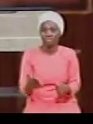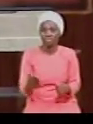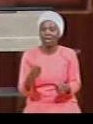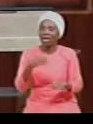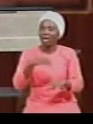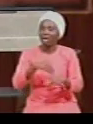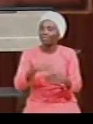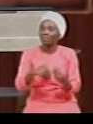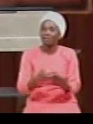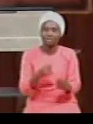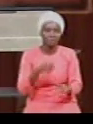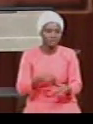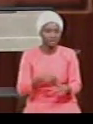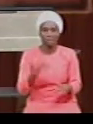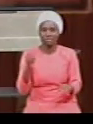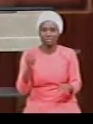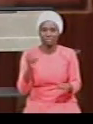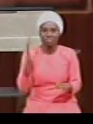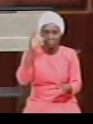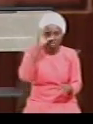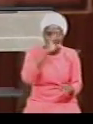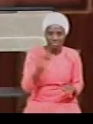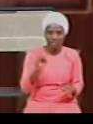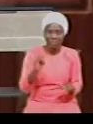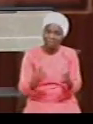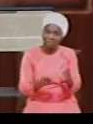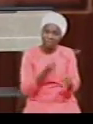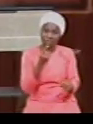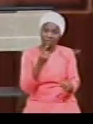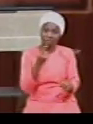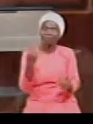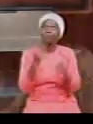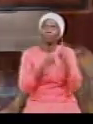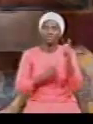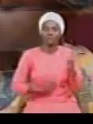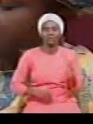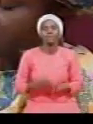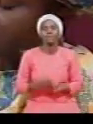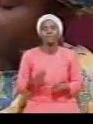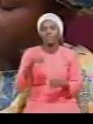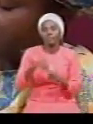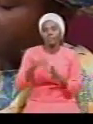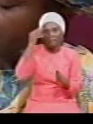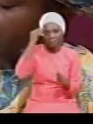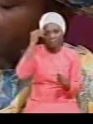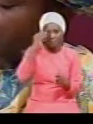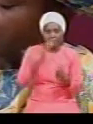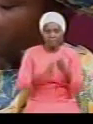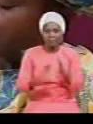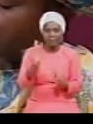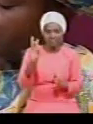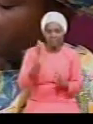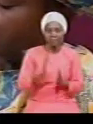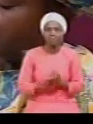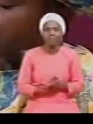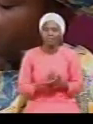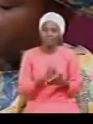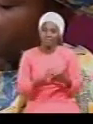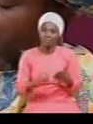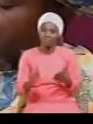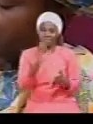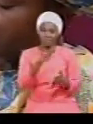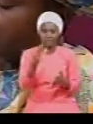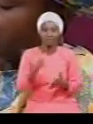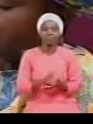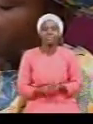all times, seeking first the Lord. Matthew chapter 6, verse